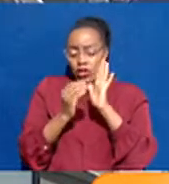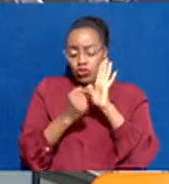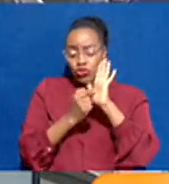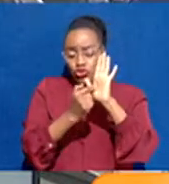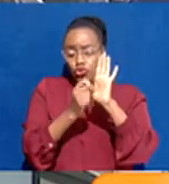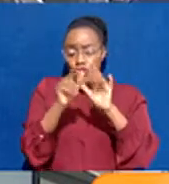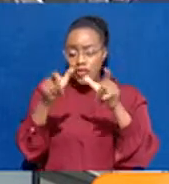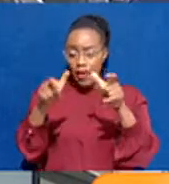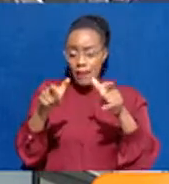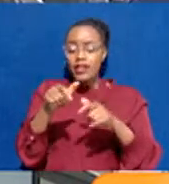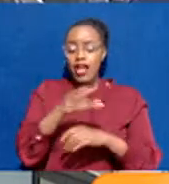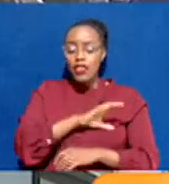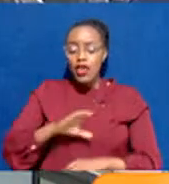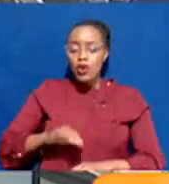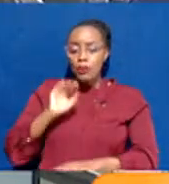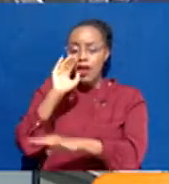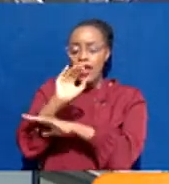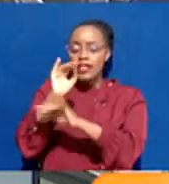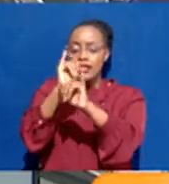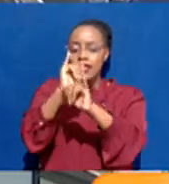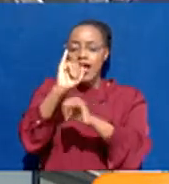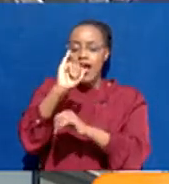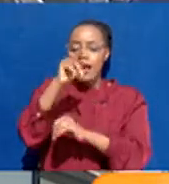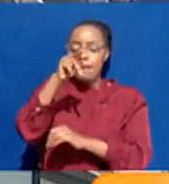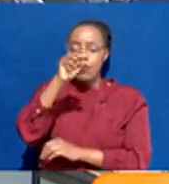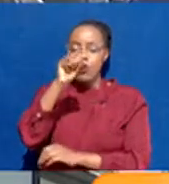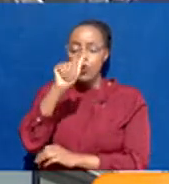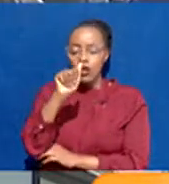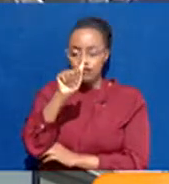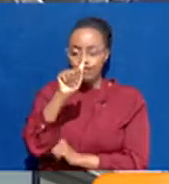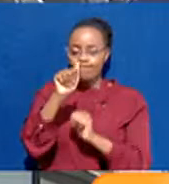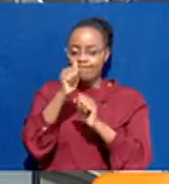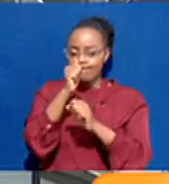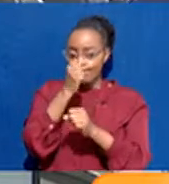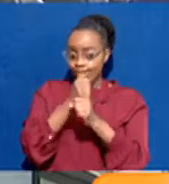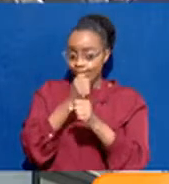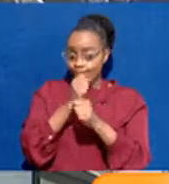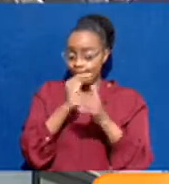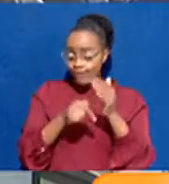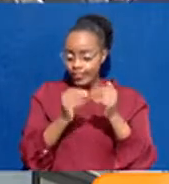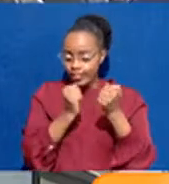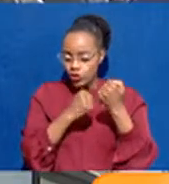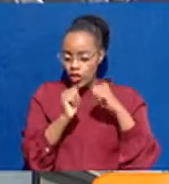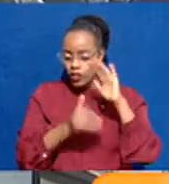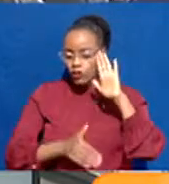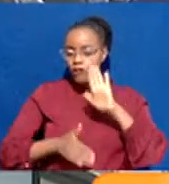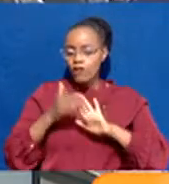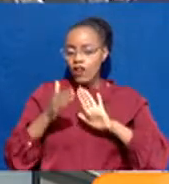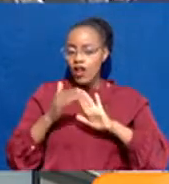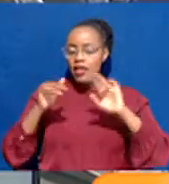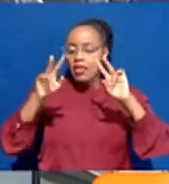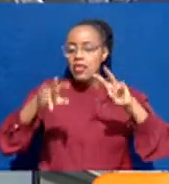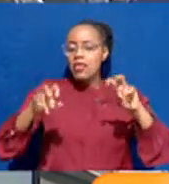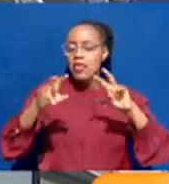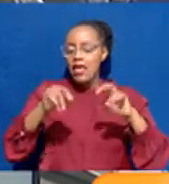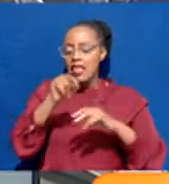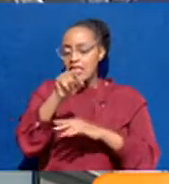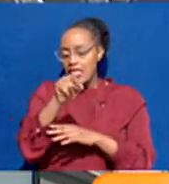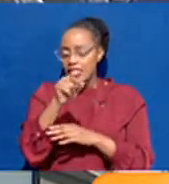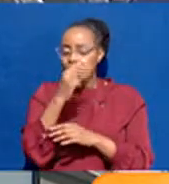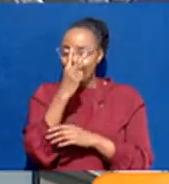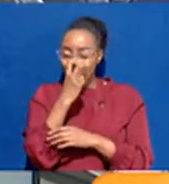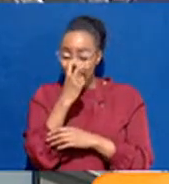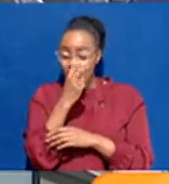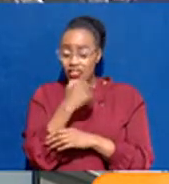The commission has now called on the Independent Policing Oversight Authority, IPOA, to hasten investigations into the allegations of